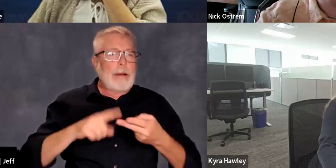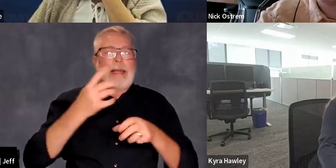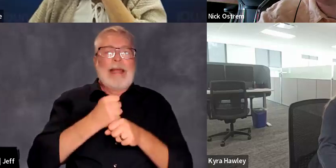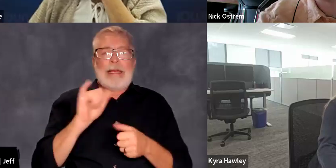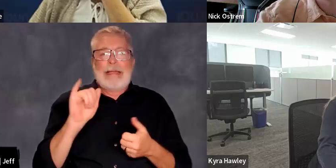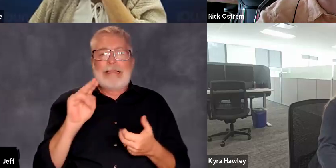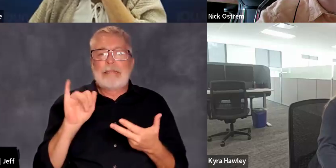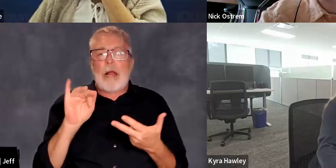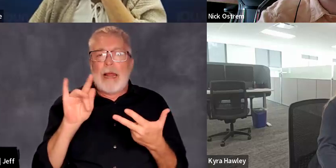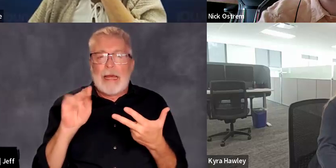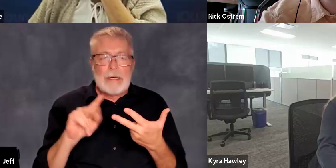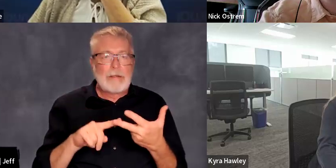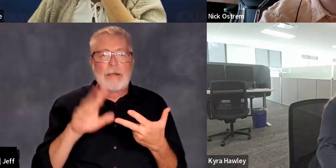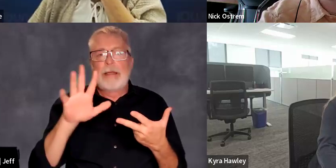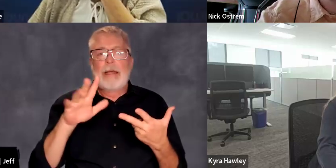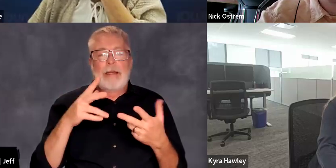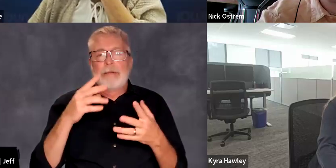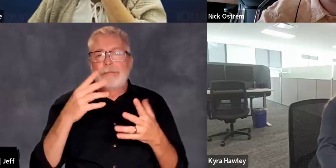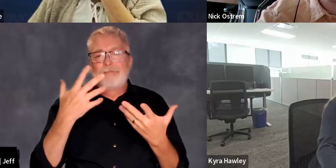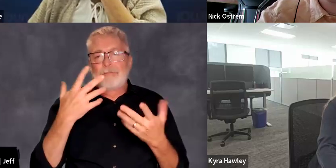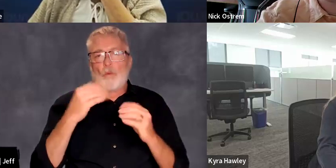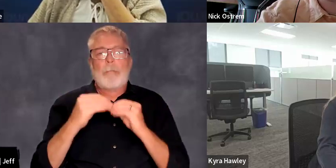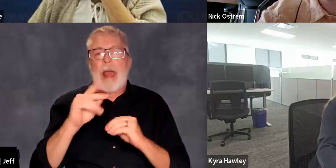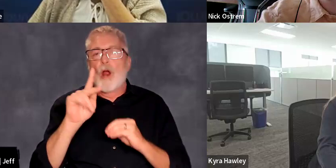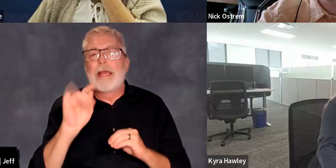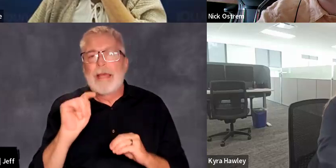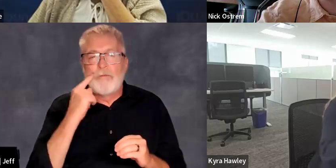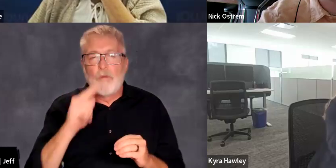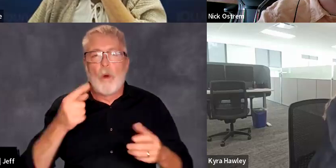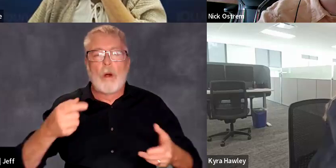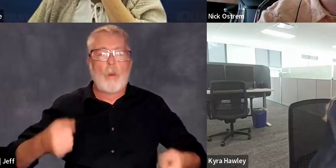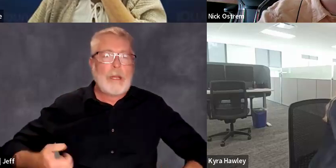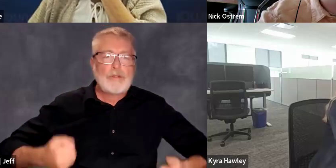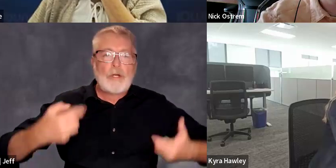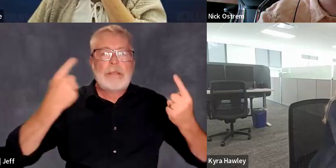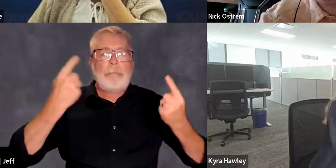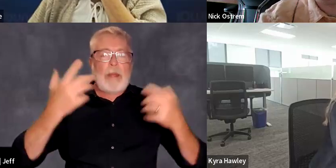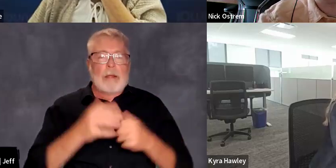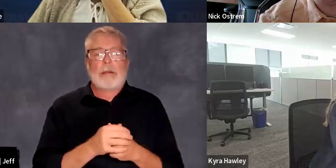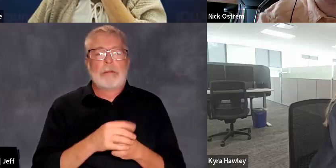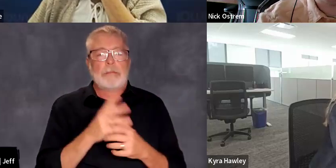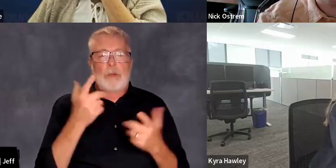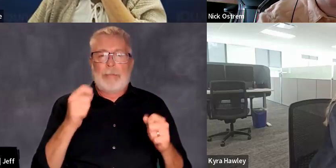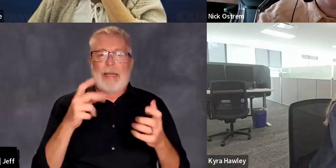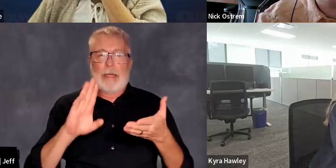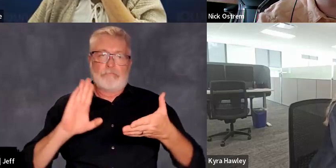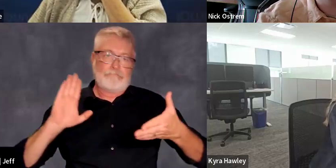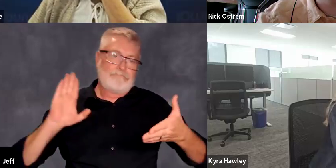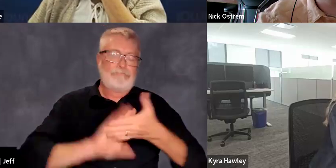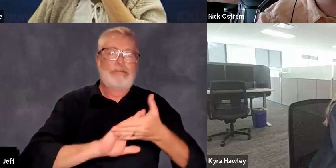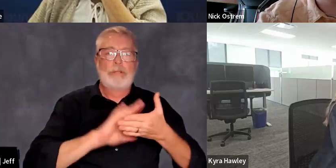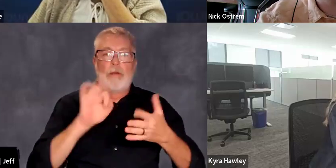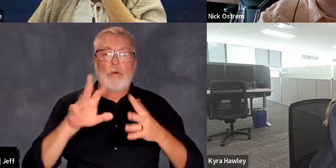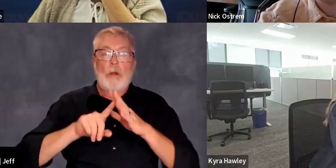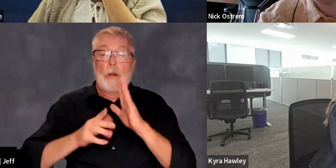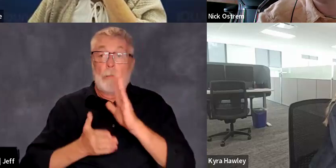wheelchair repair kit, stuff like that. Anything that's not able to stay in your kit, you want to put a big note on there. That way, if you're evacuating, you